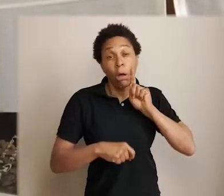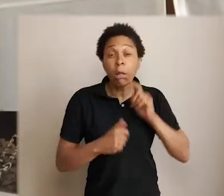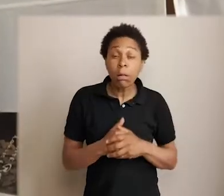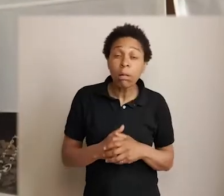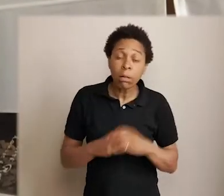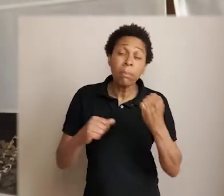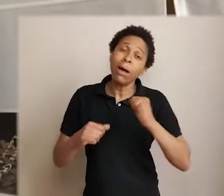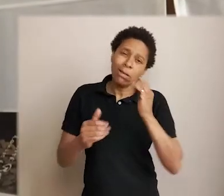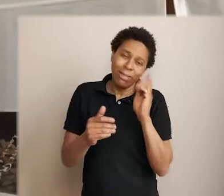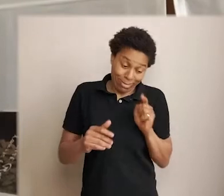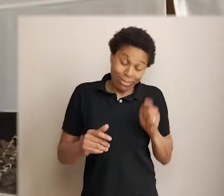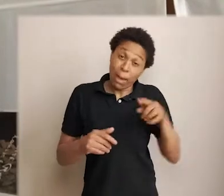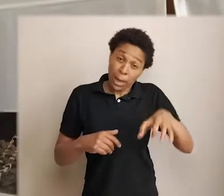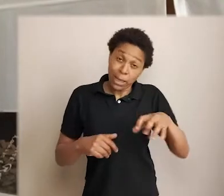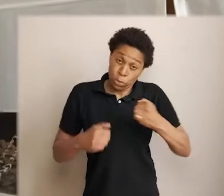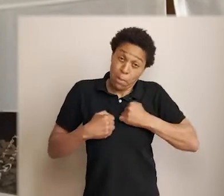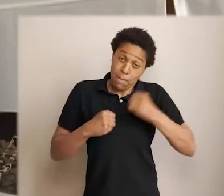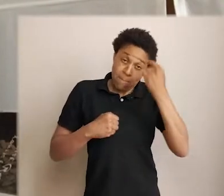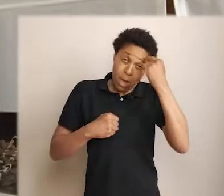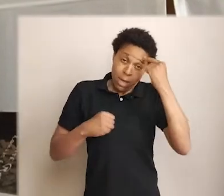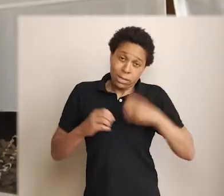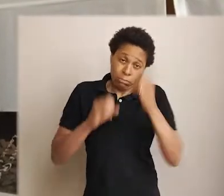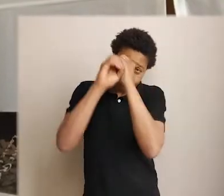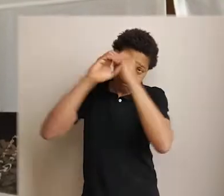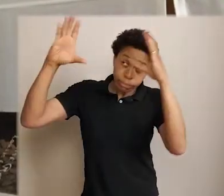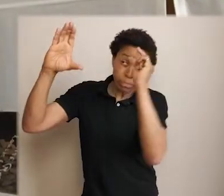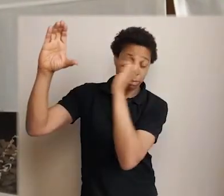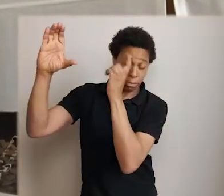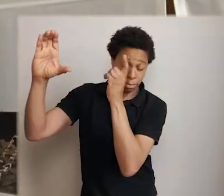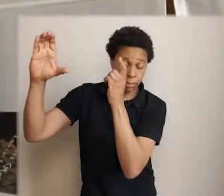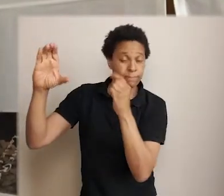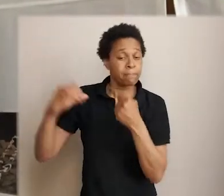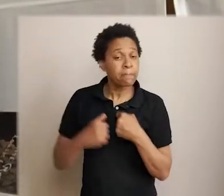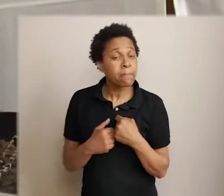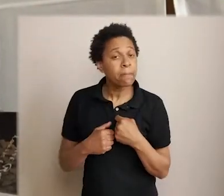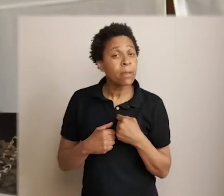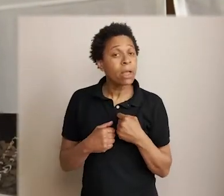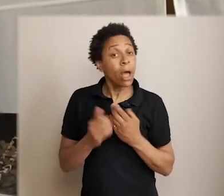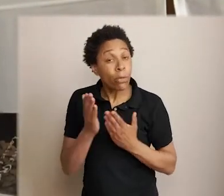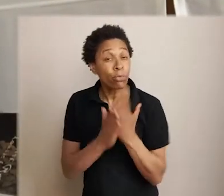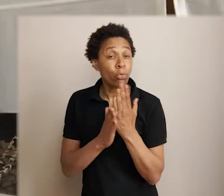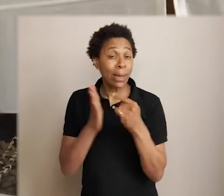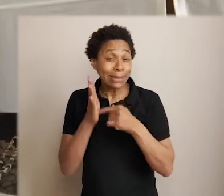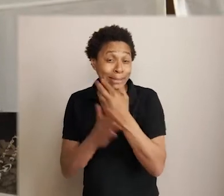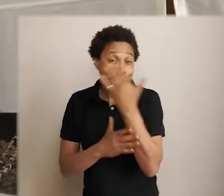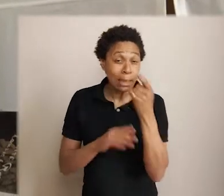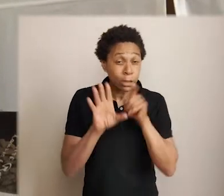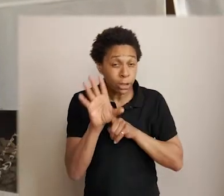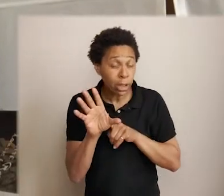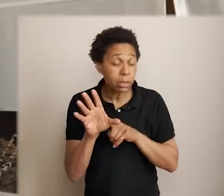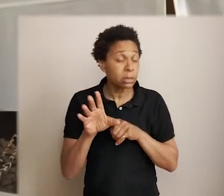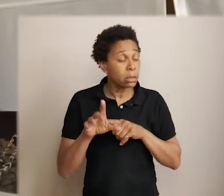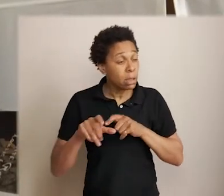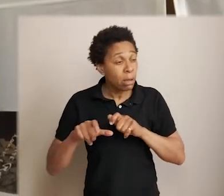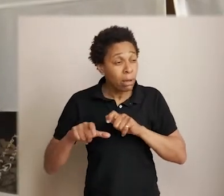I do that every now and then. I let myself go there and think about it. I'm growing up, I'm a young teenager, and I'm